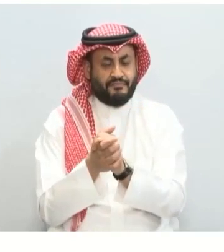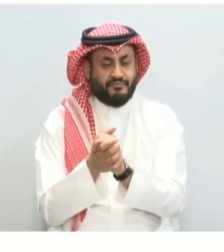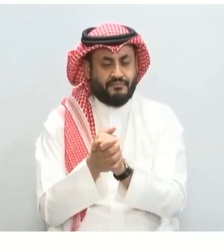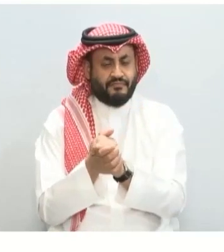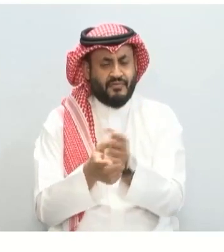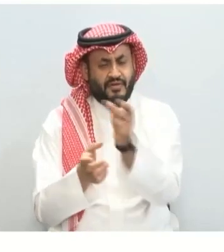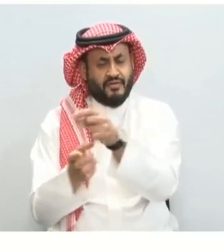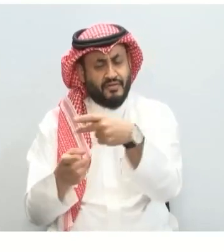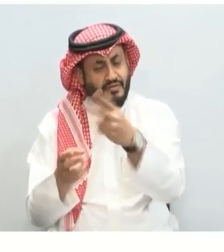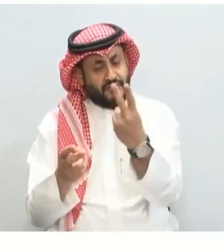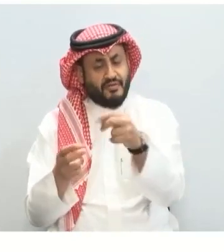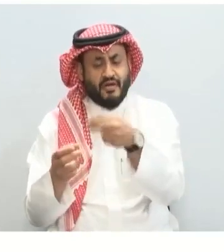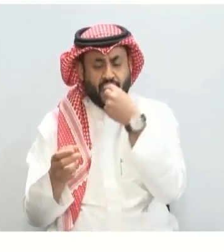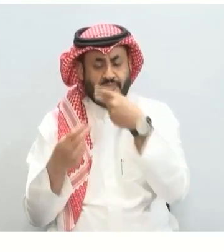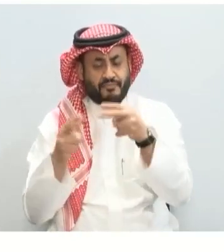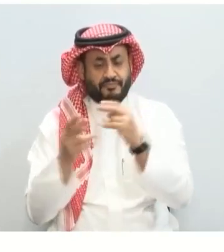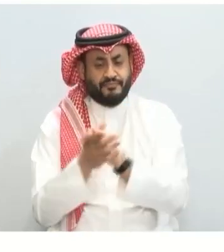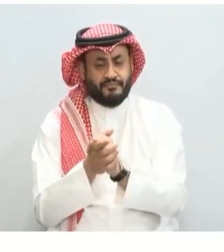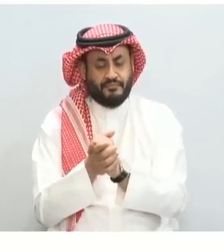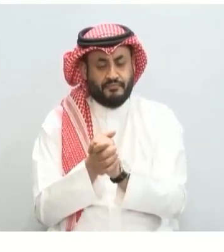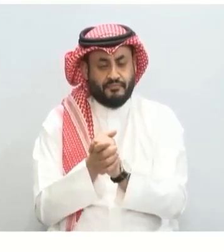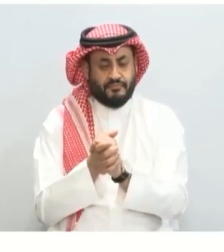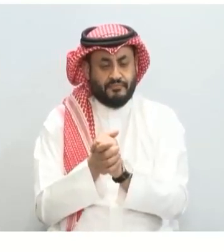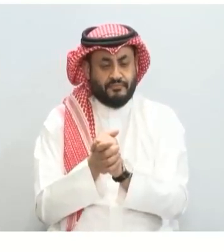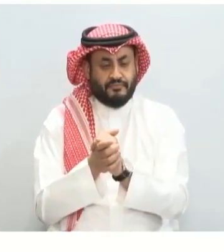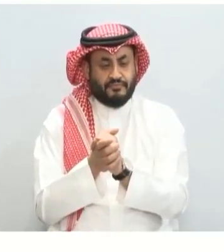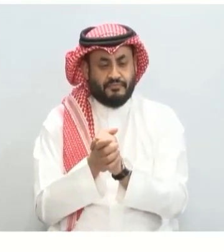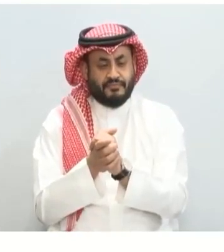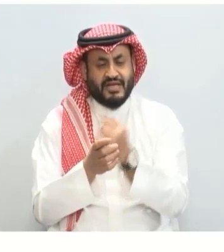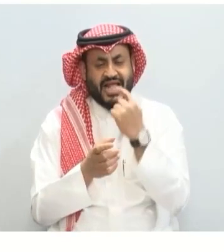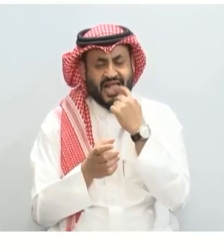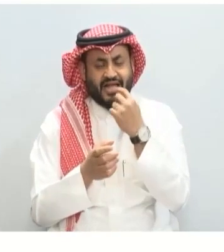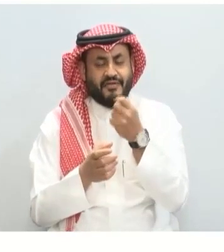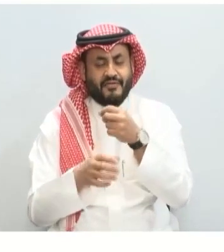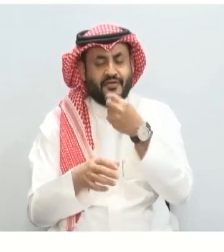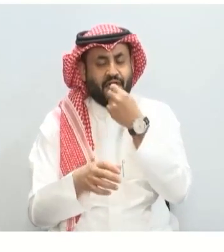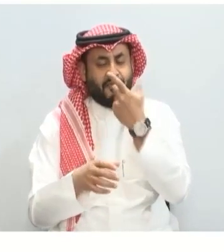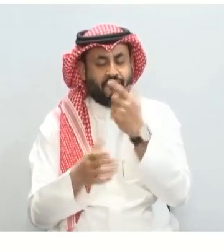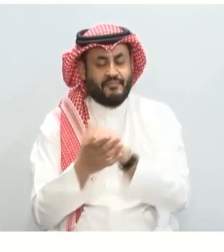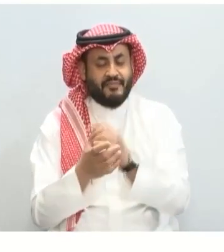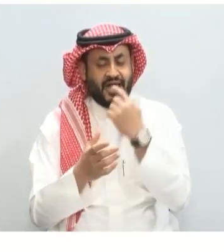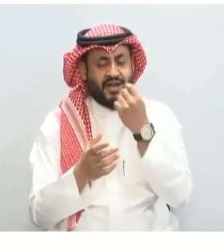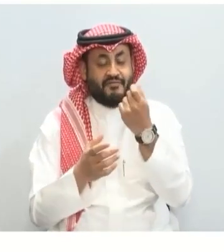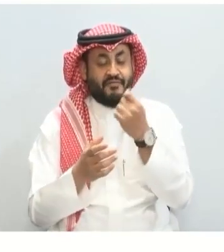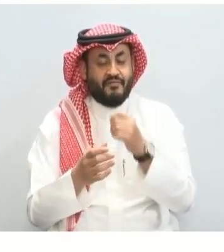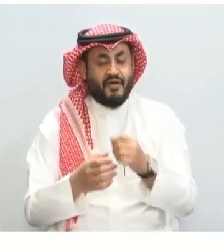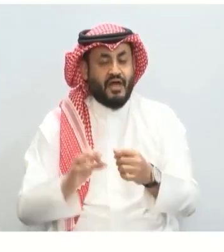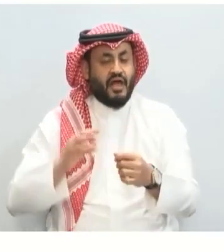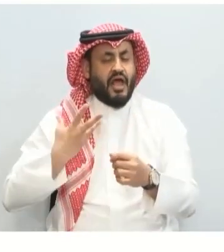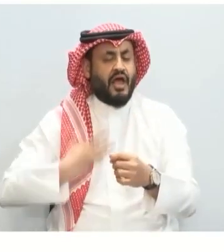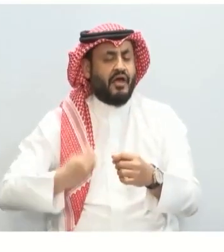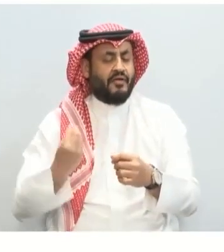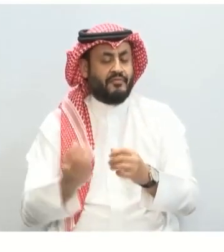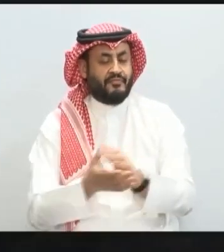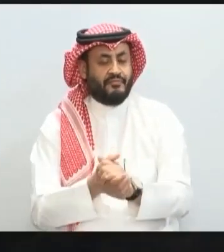have a bit of the creme brulee as well. I have a sweet tooth, you know. I want to ask you about